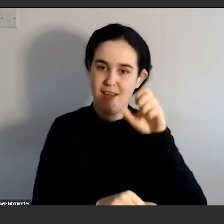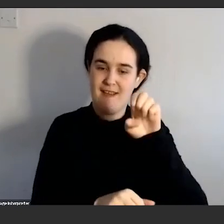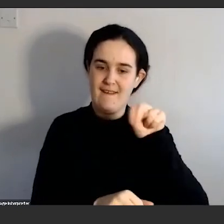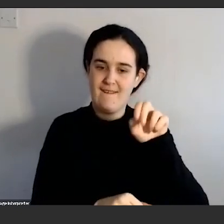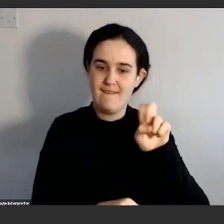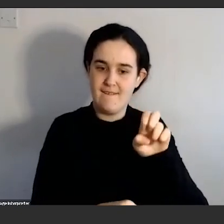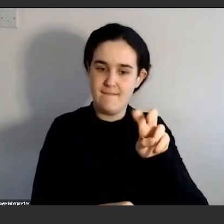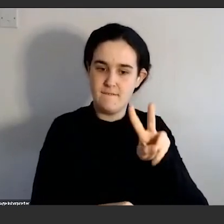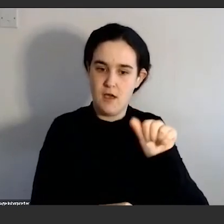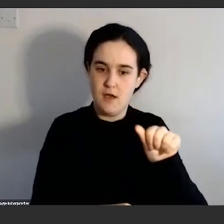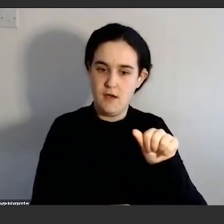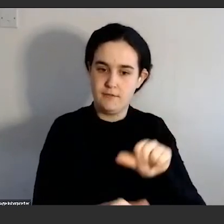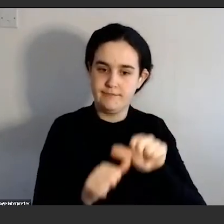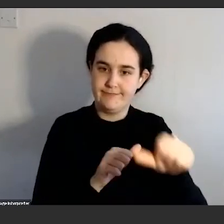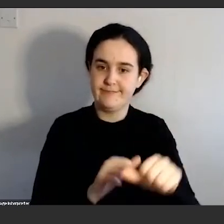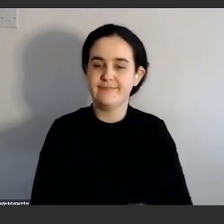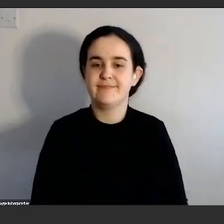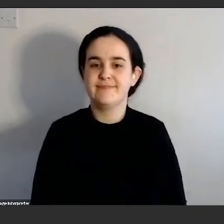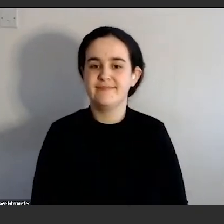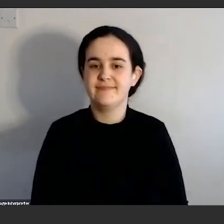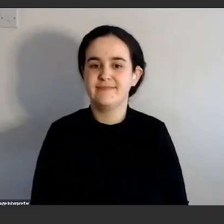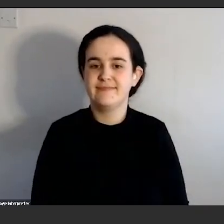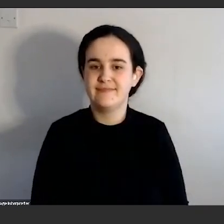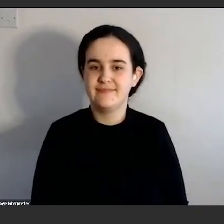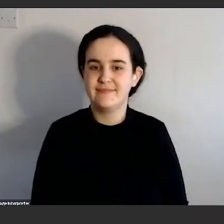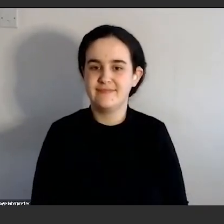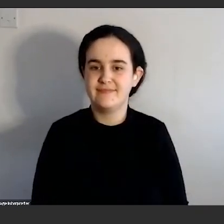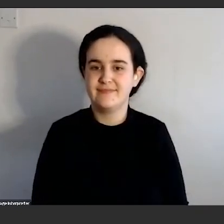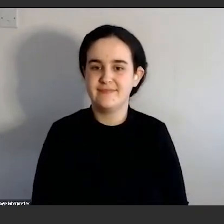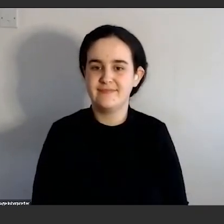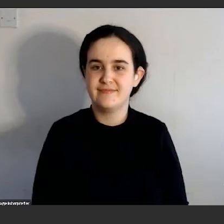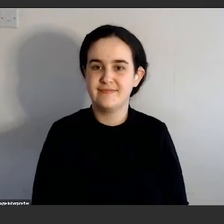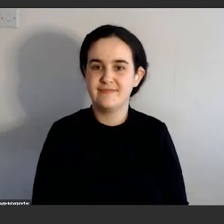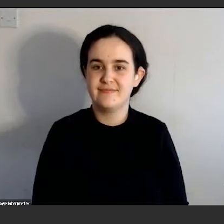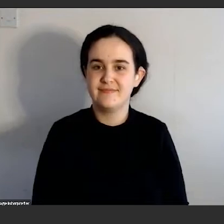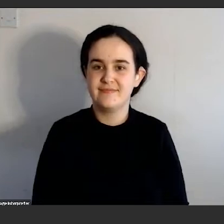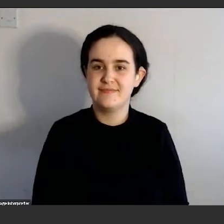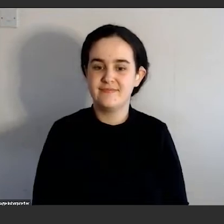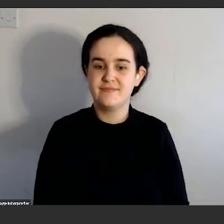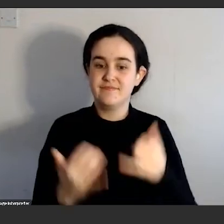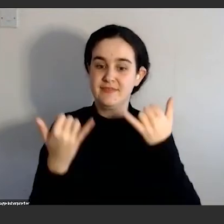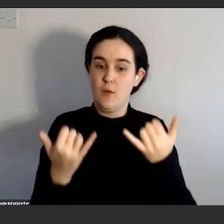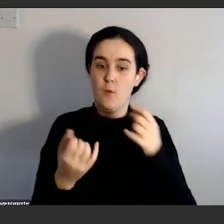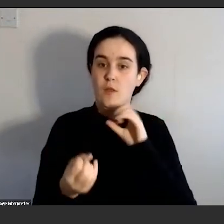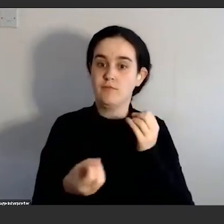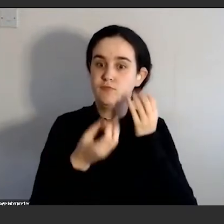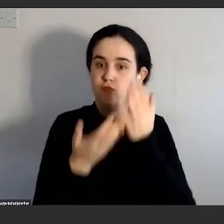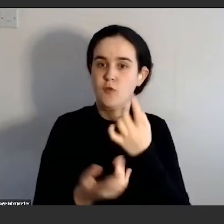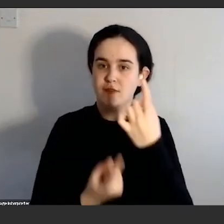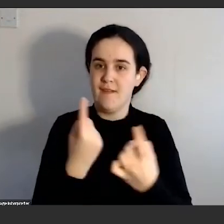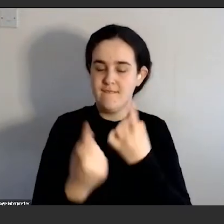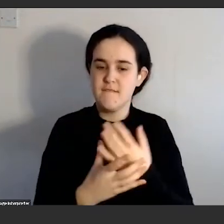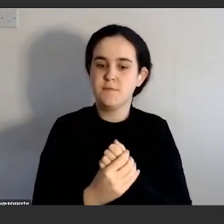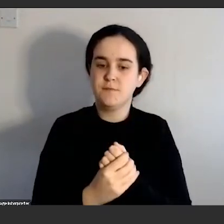you. Robert, will you introduce yourself to our meeting? Tell everybody your important job title, please. Well, Happy New